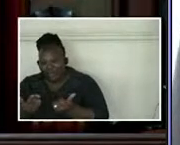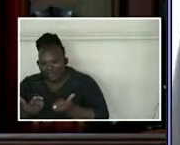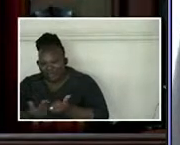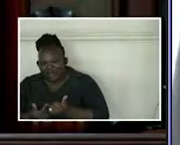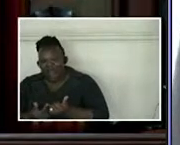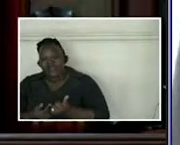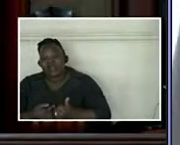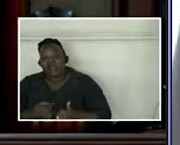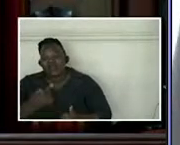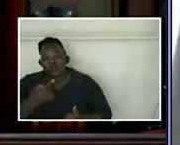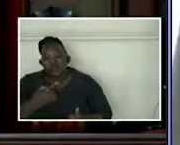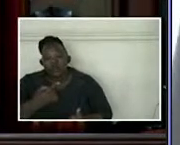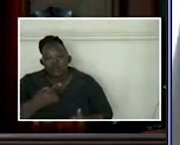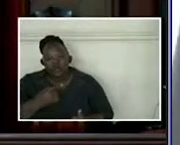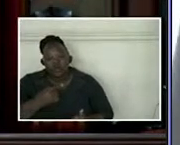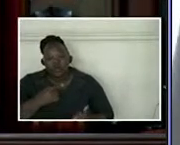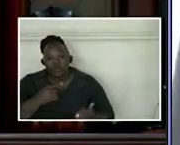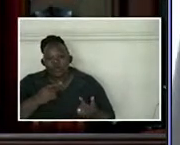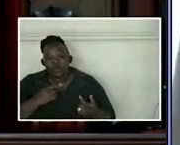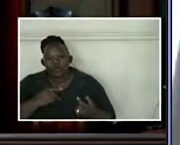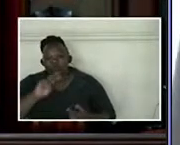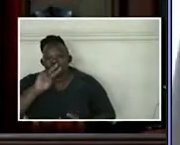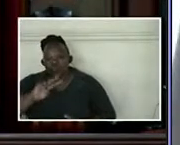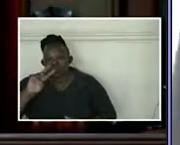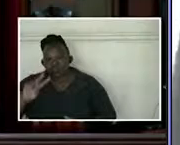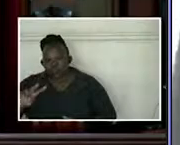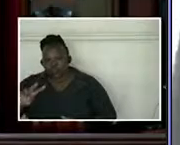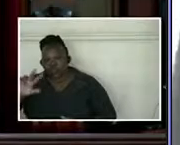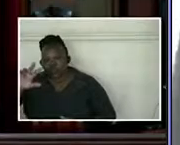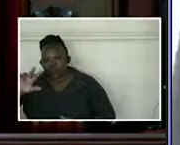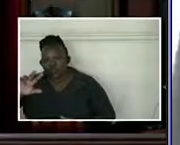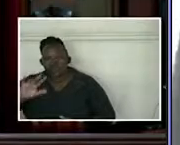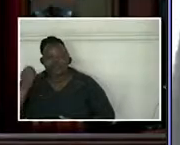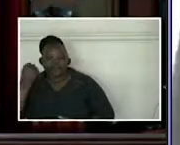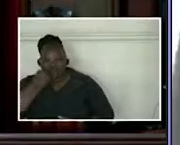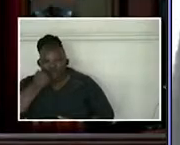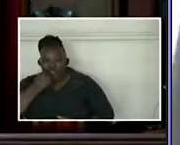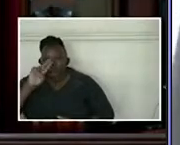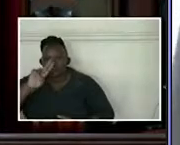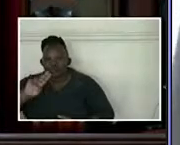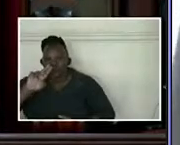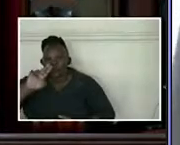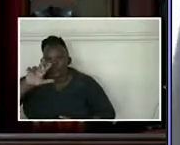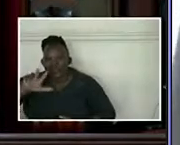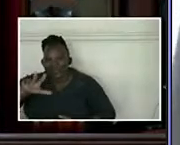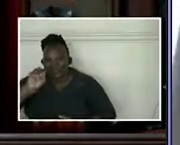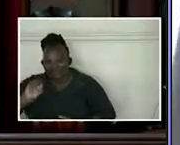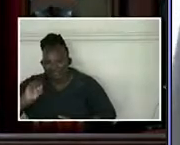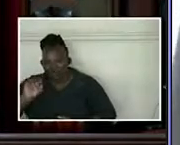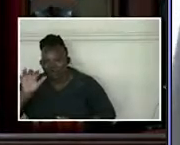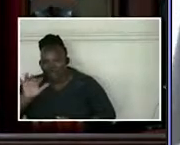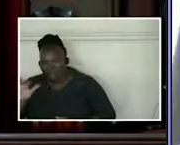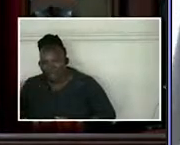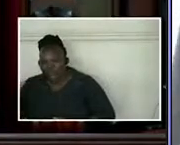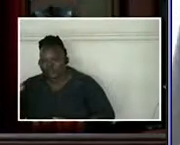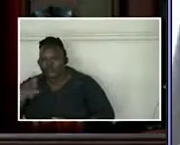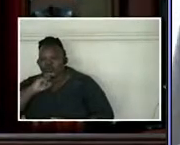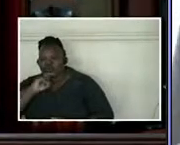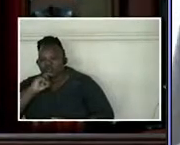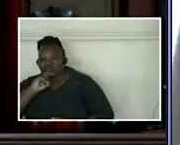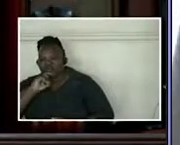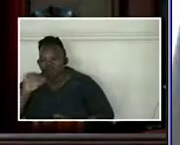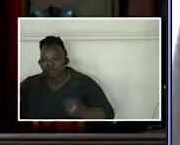that two two two eight two eight zero million will be used for the appointment of the